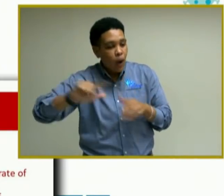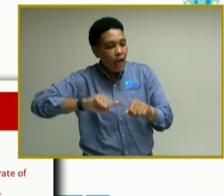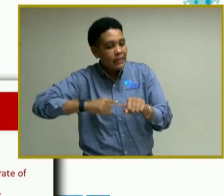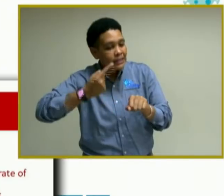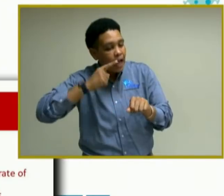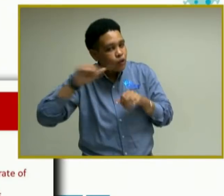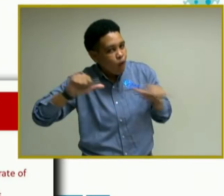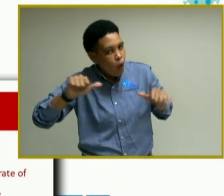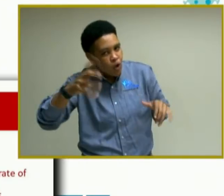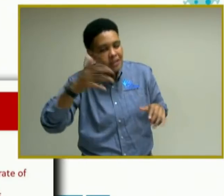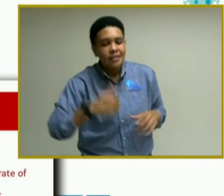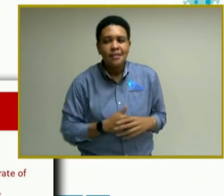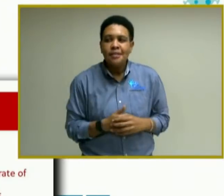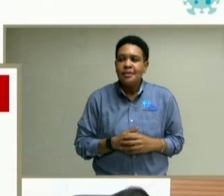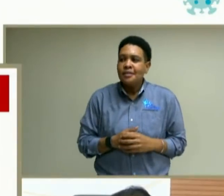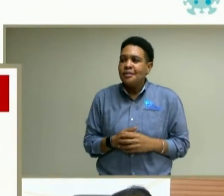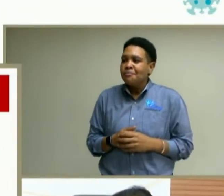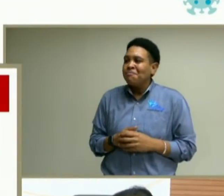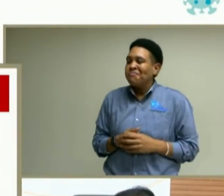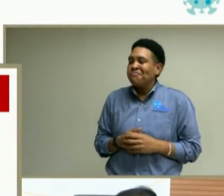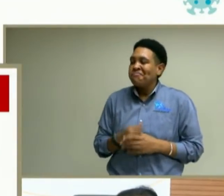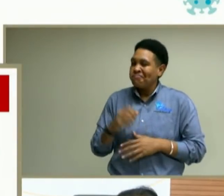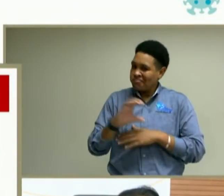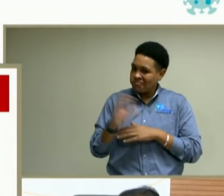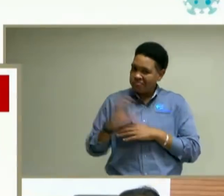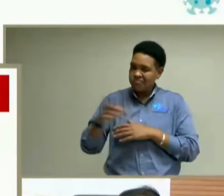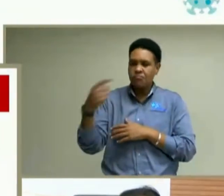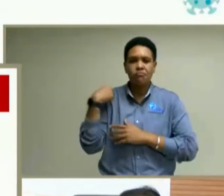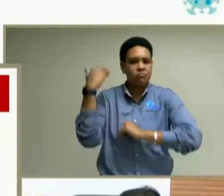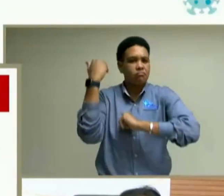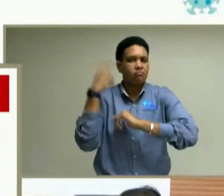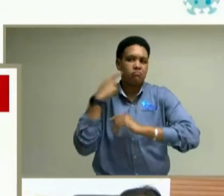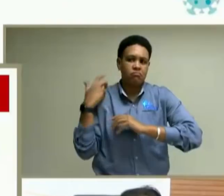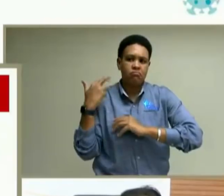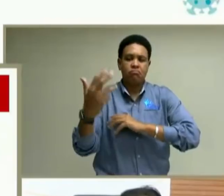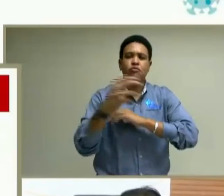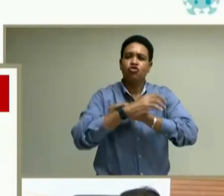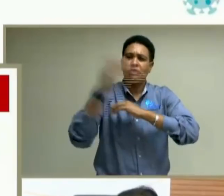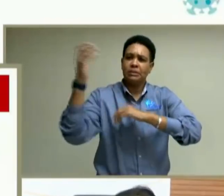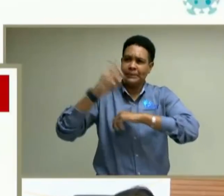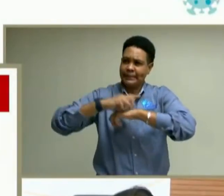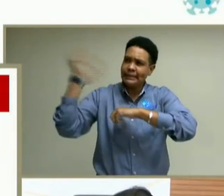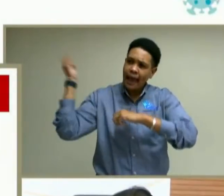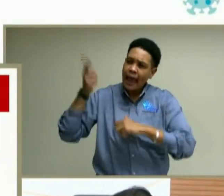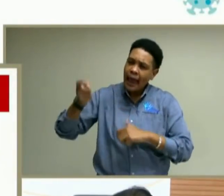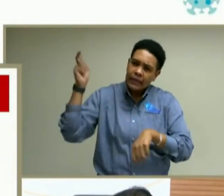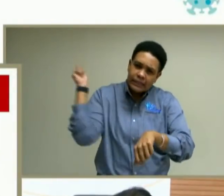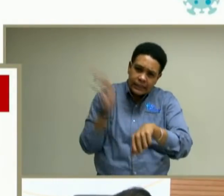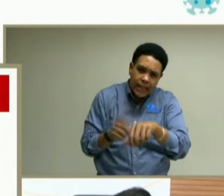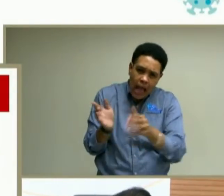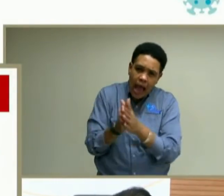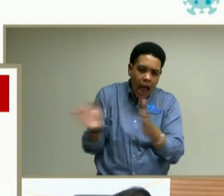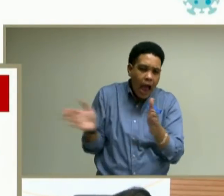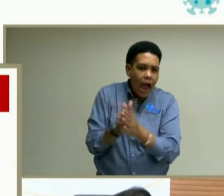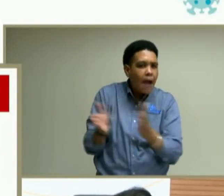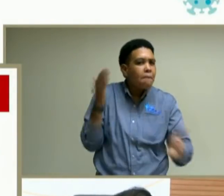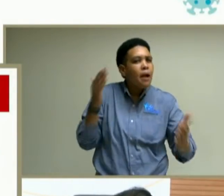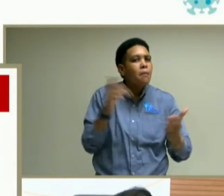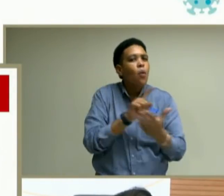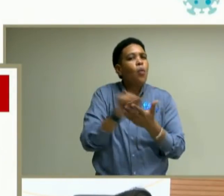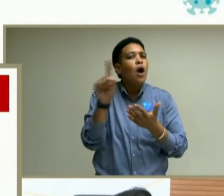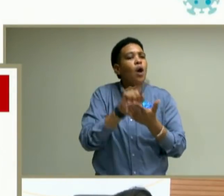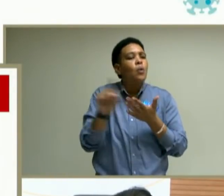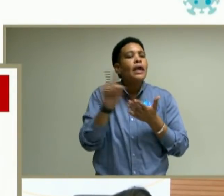August. At Christmas, we are expecting, coming onto the Christmas day period, maybe about a week or